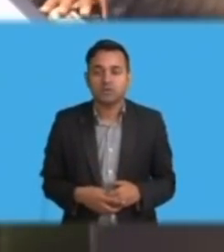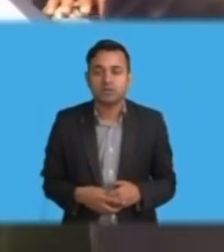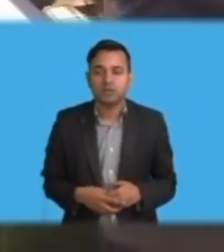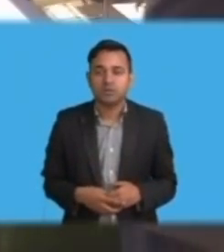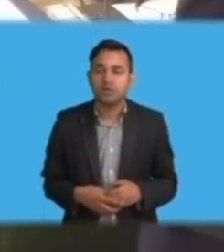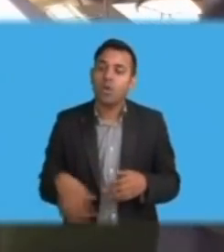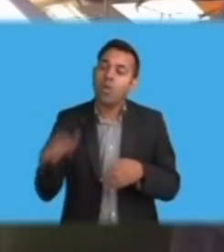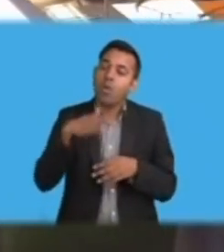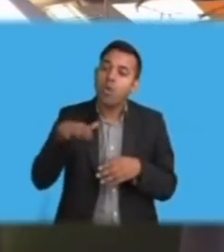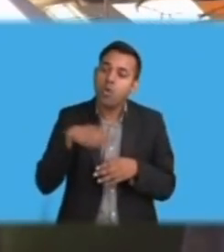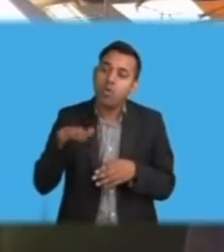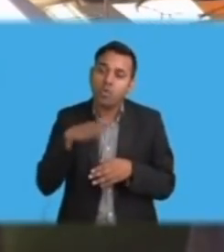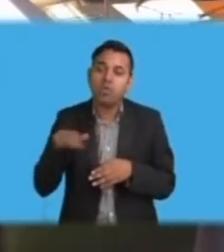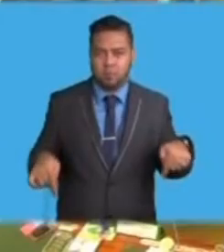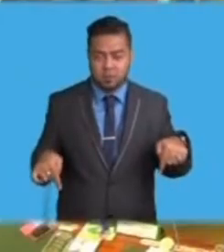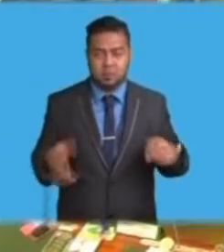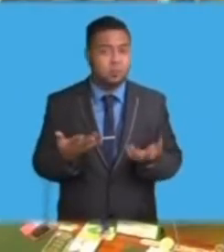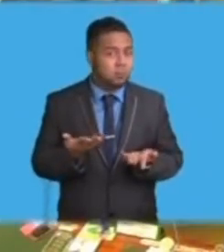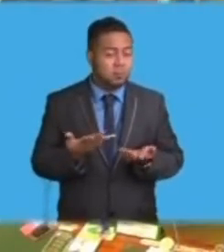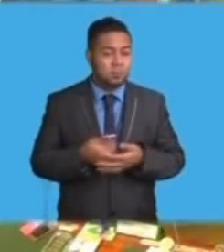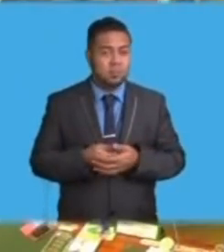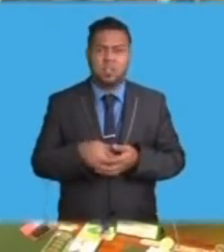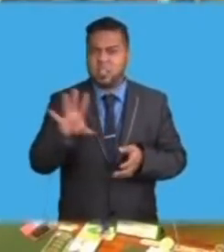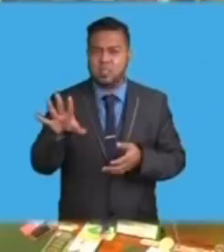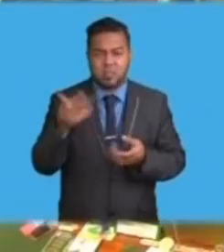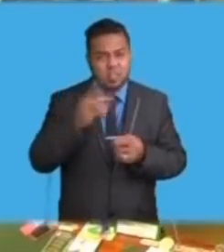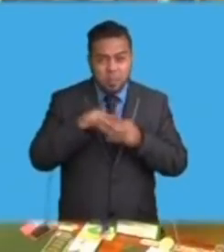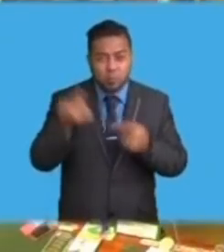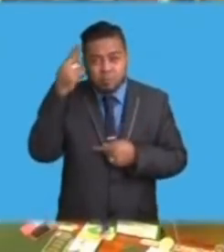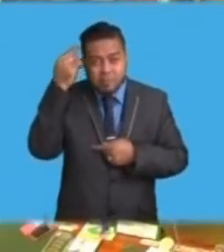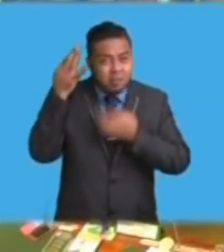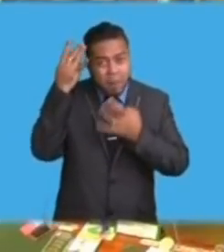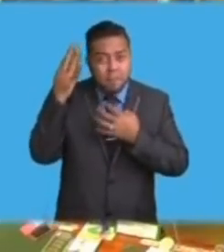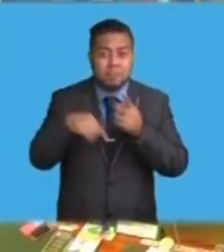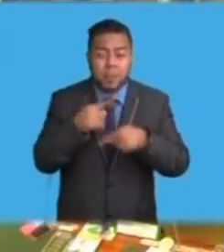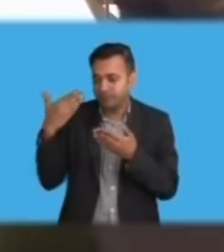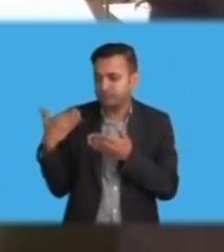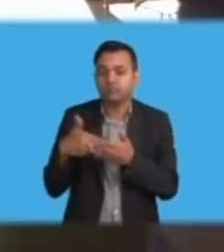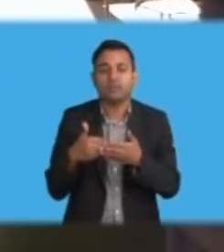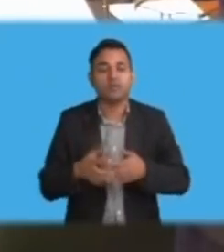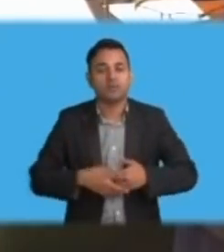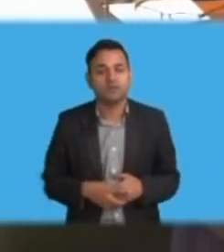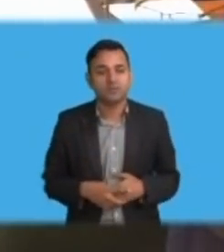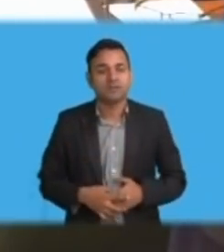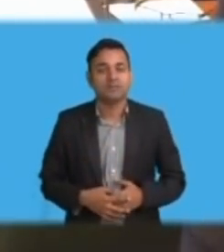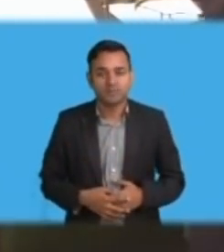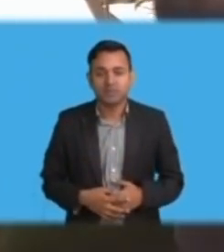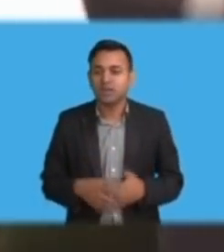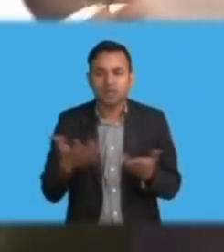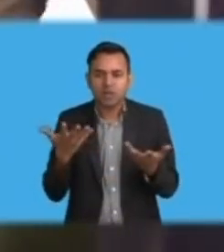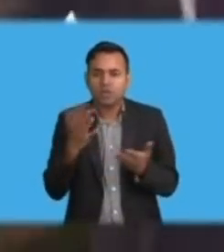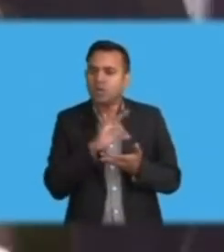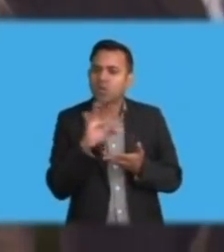Madam Speaker, more Rugby. The minister was responding to a motion moved by Vilaminga Voka to appoint a select committee